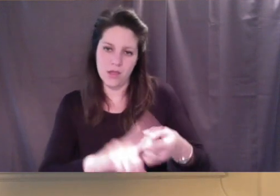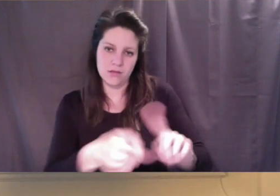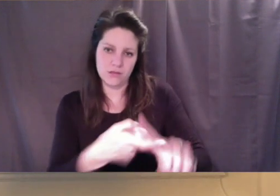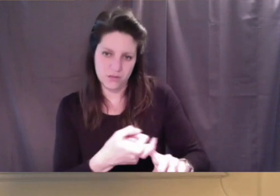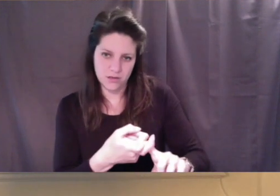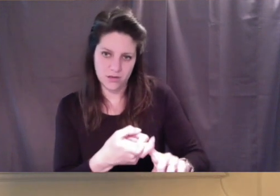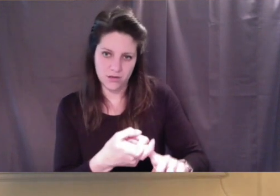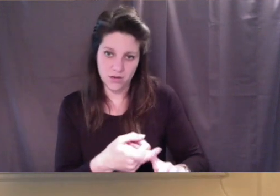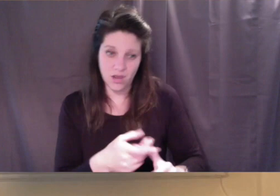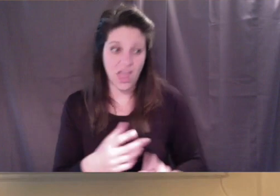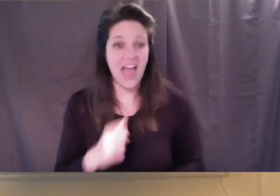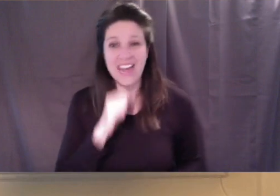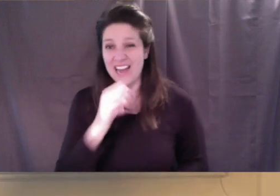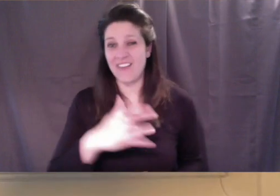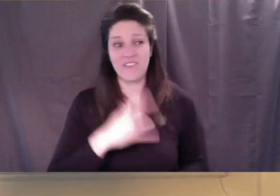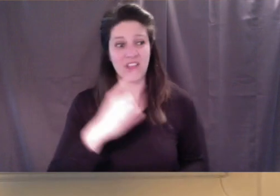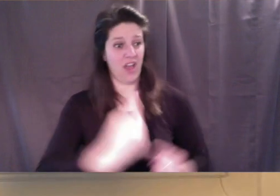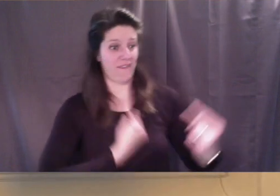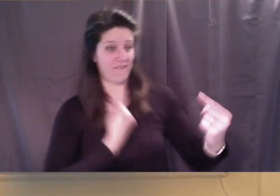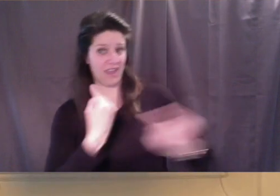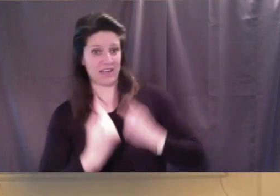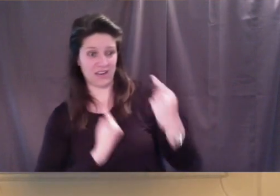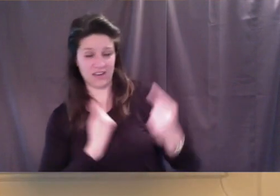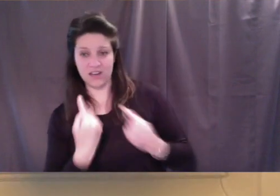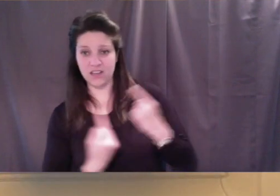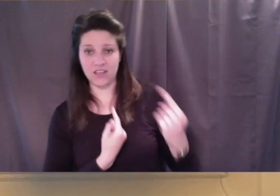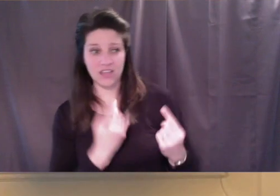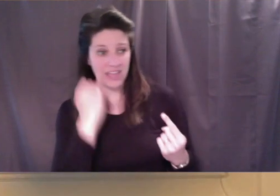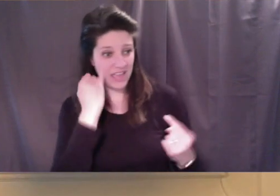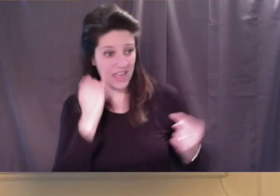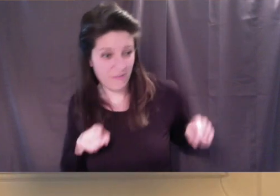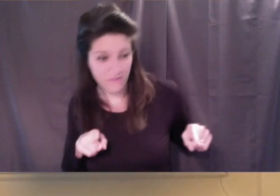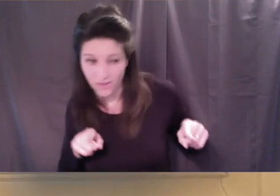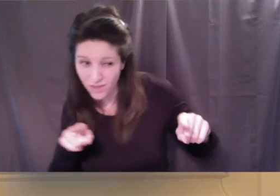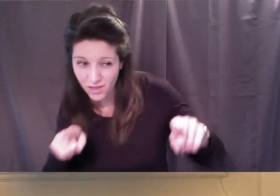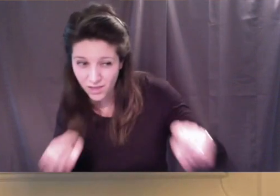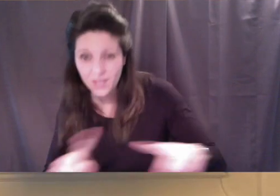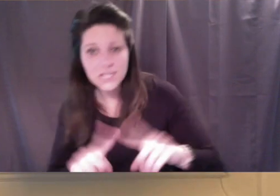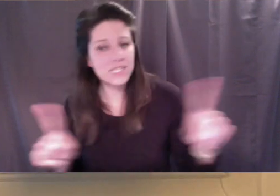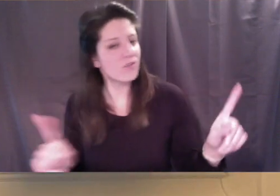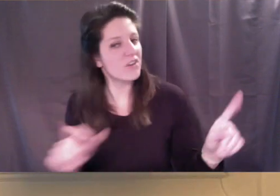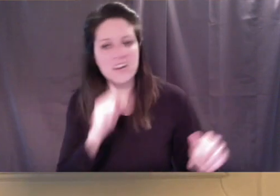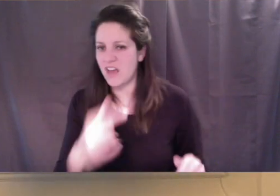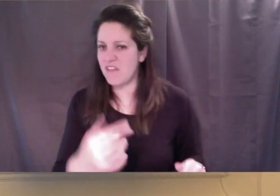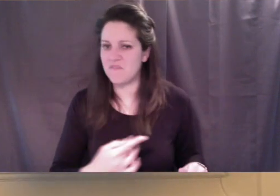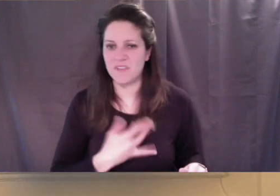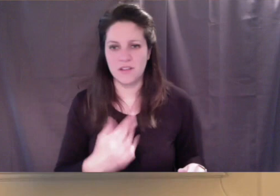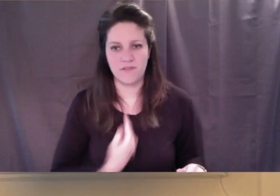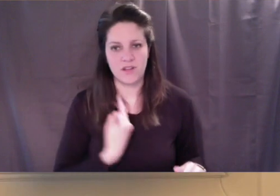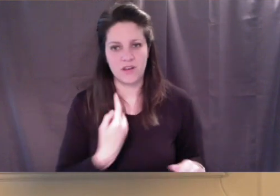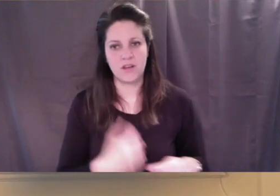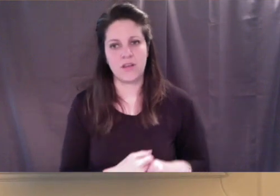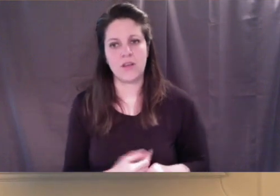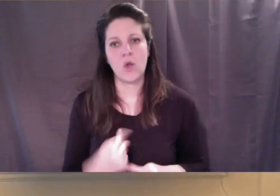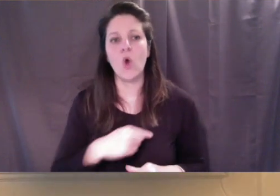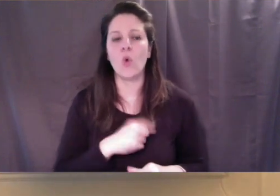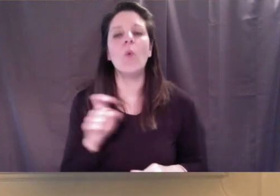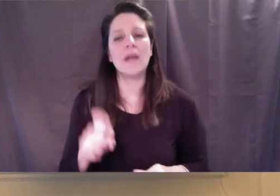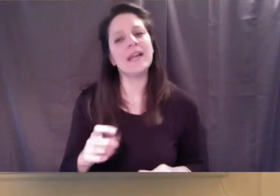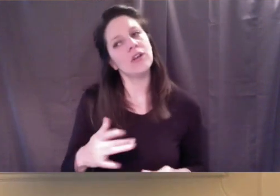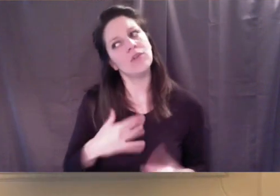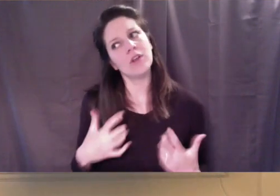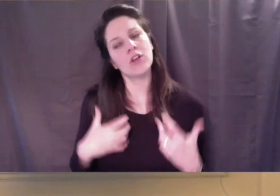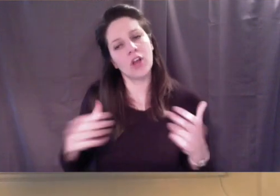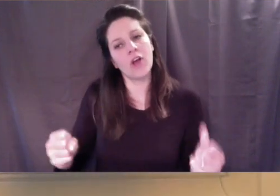This will require a compassionate soul to not be offended by the truth of another simply because it does not align with our own. This will